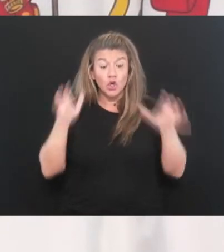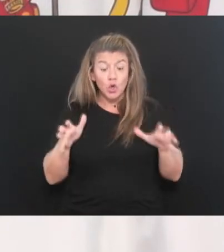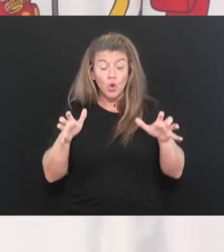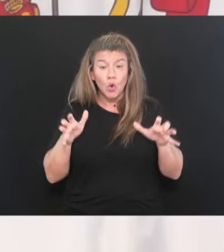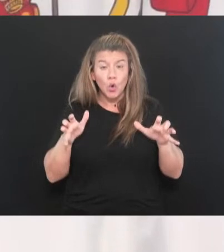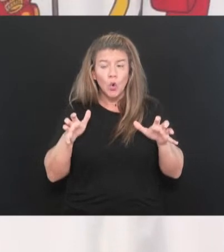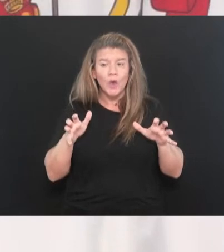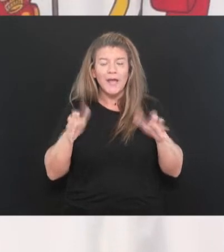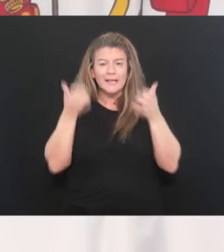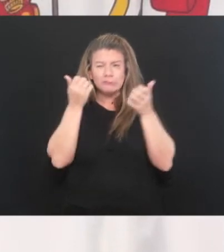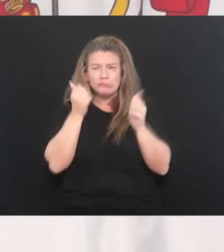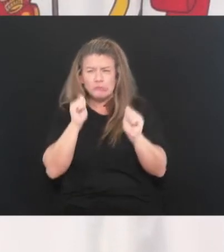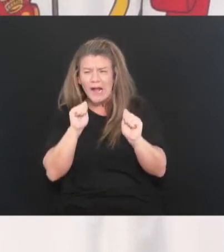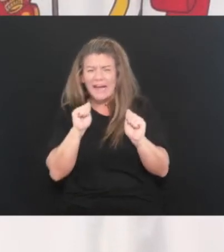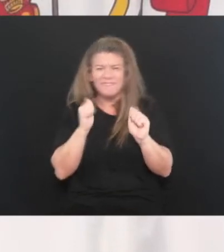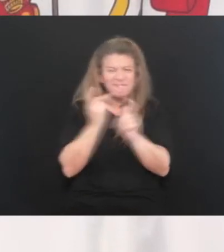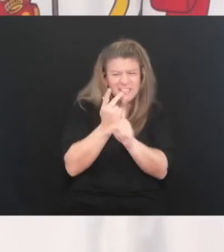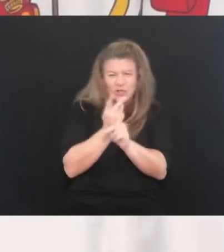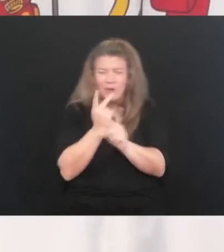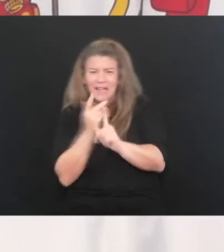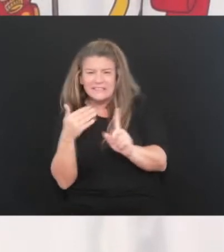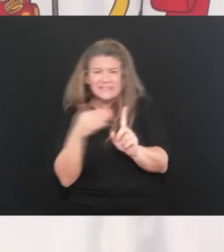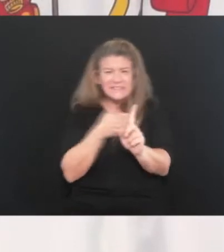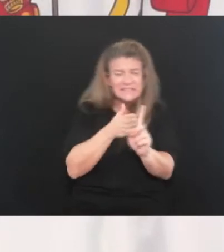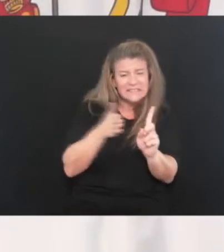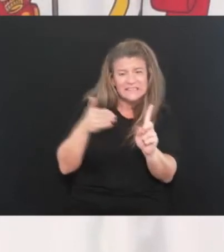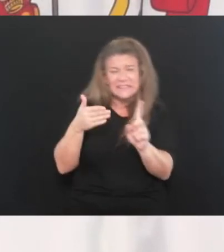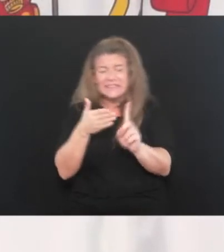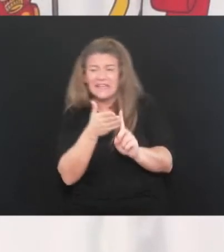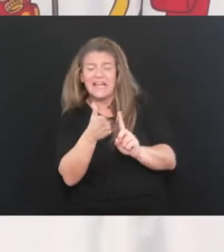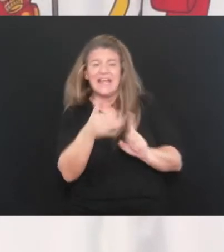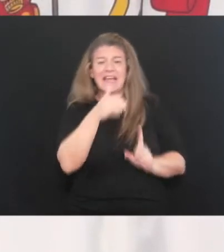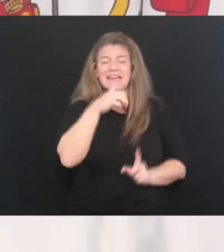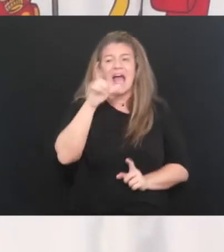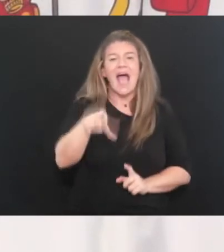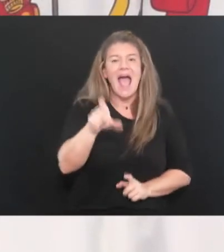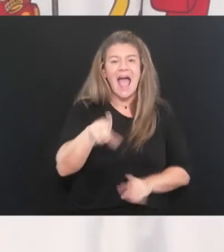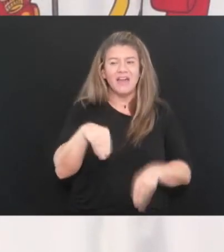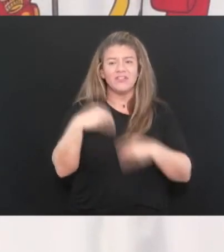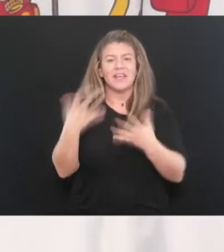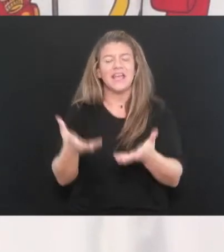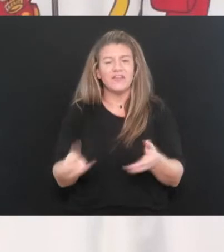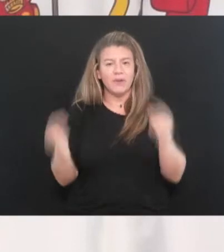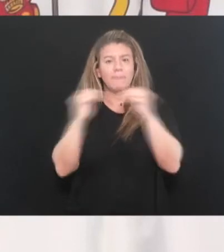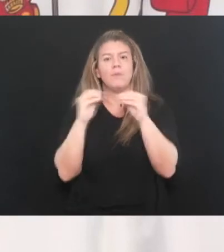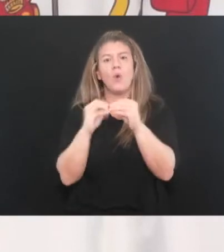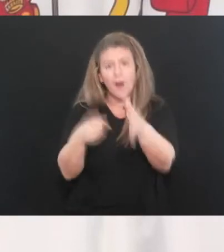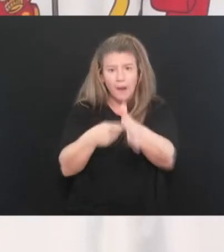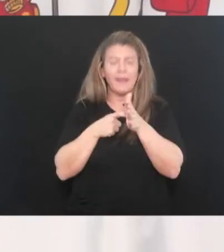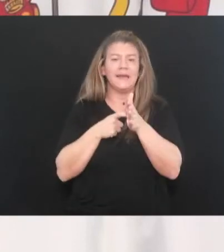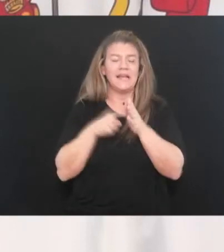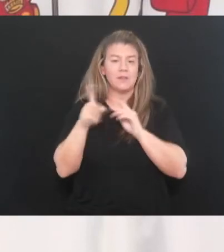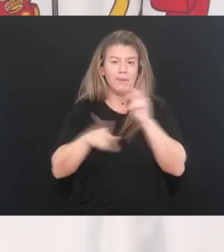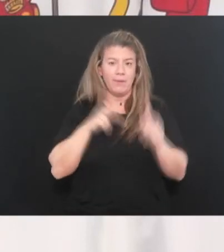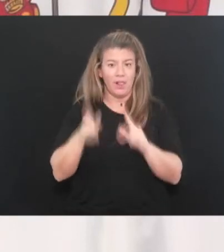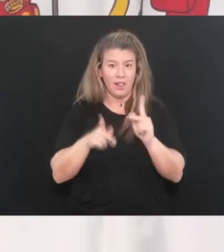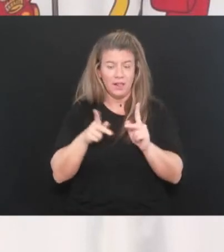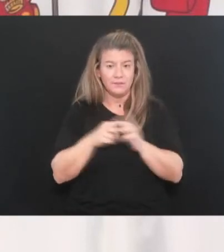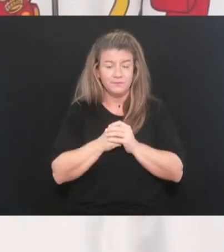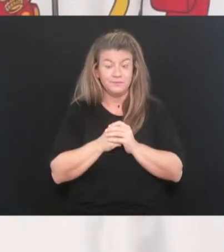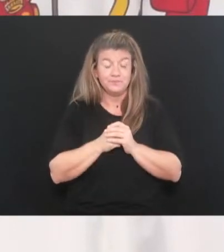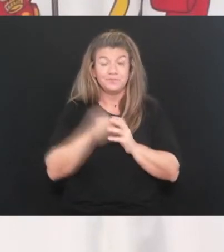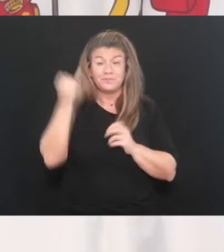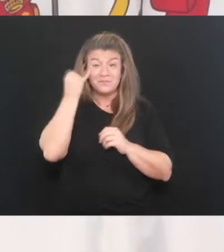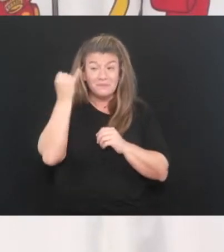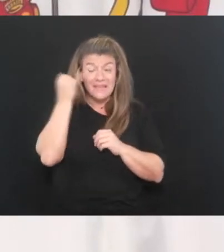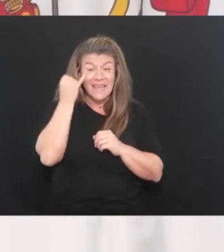skate this razor's edge and not lay additional mandates on our people. If we